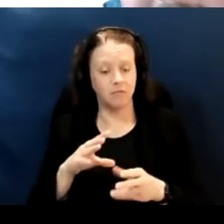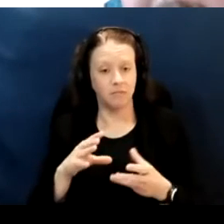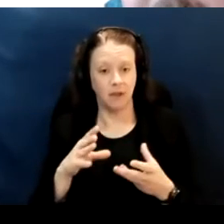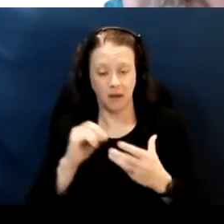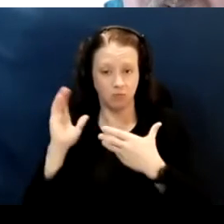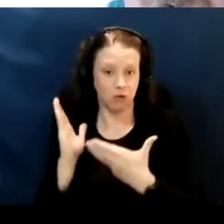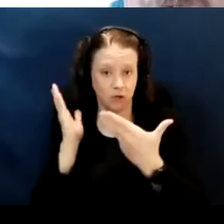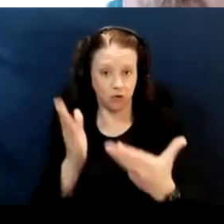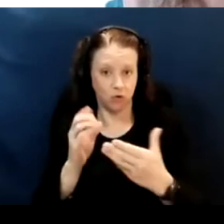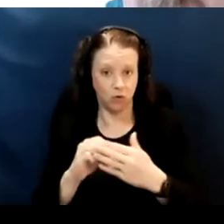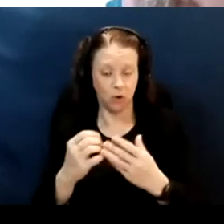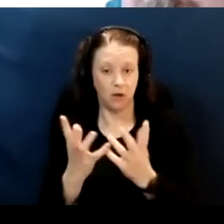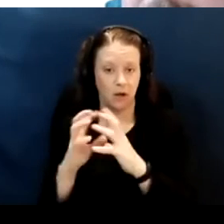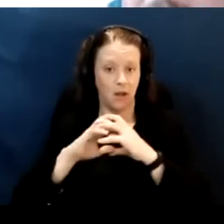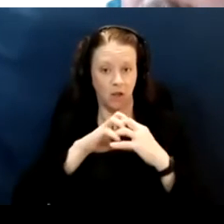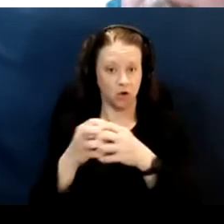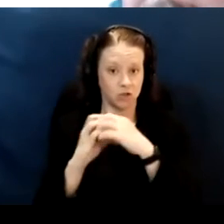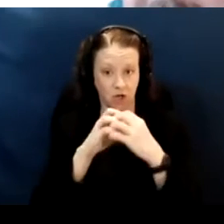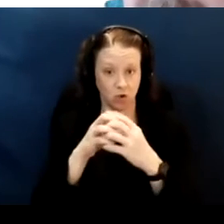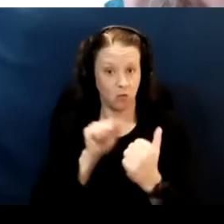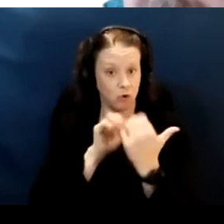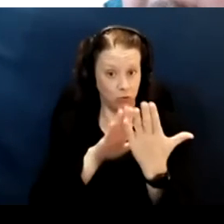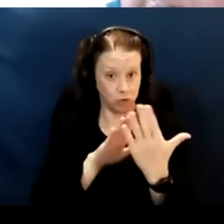an intersectional, truly intersectional approach.